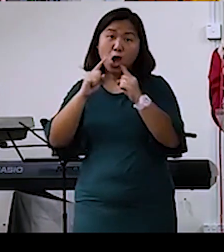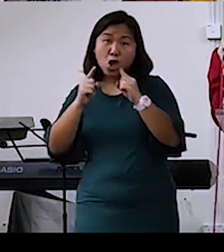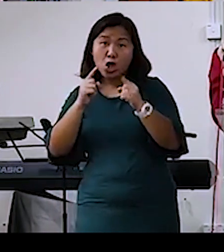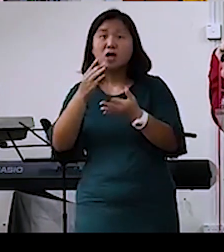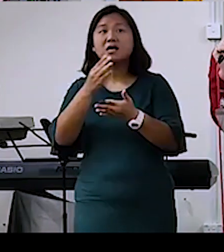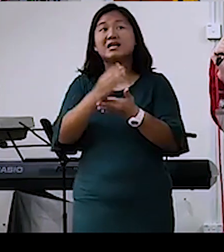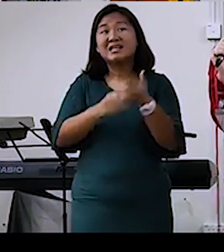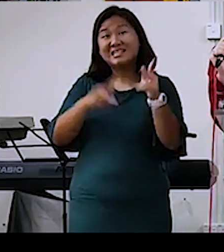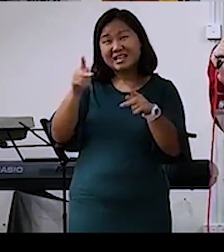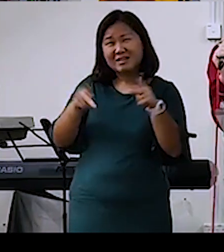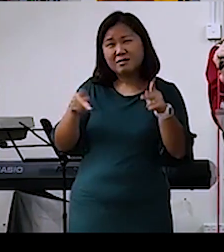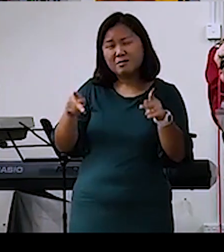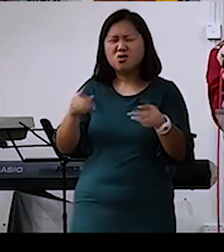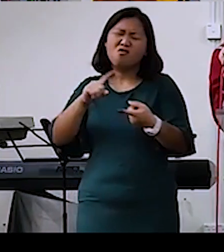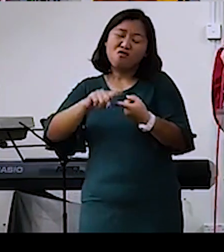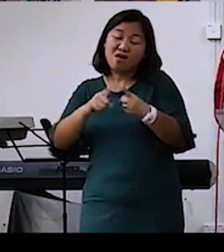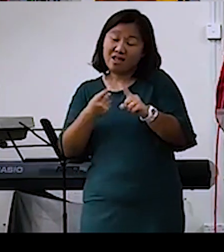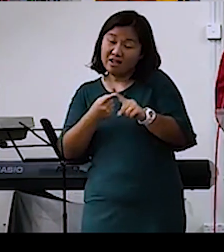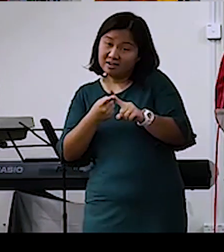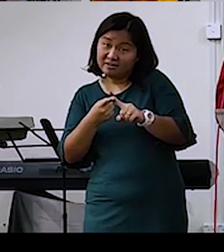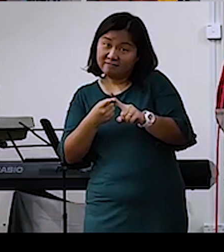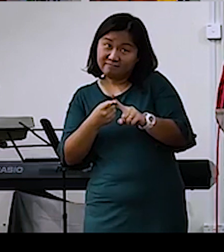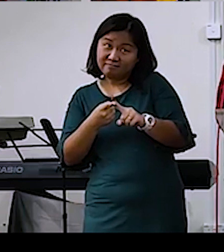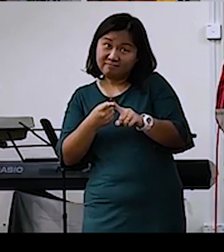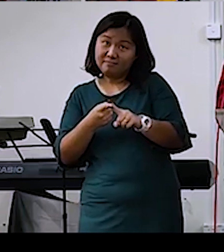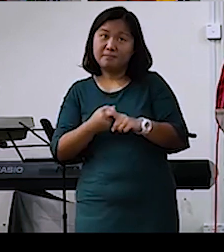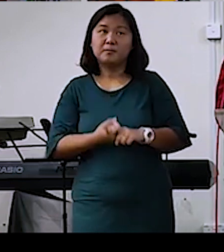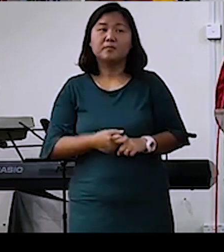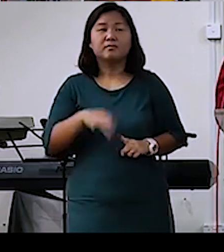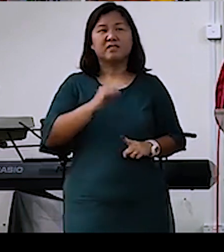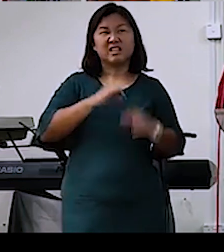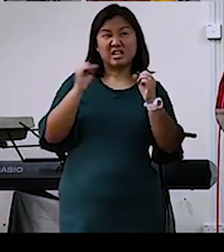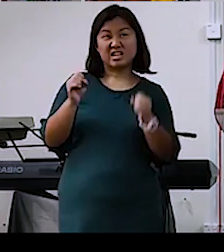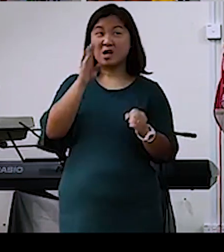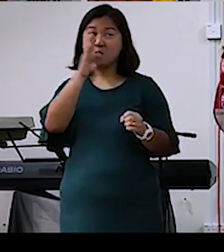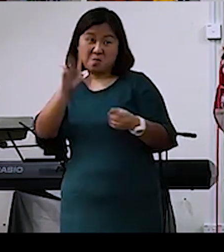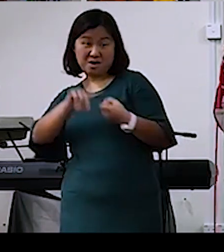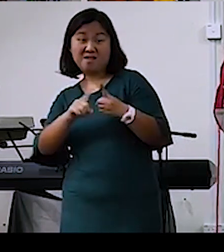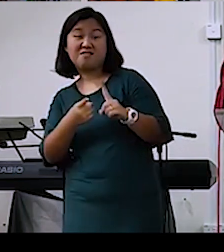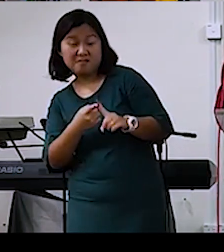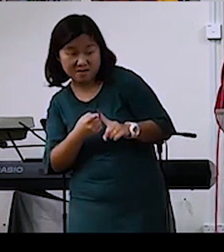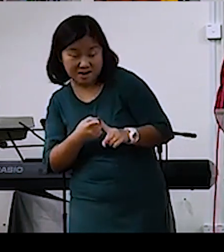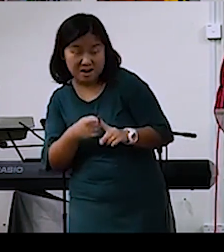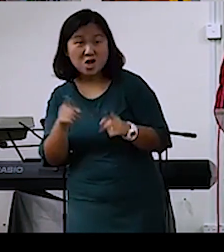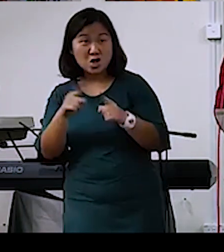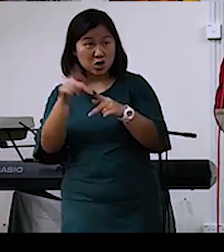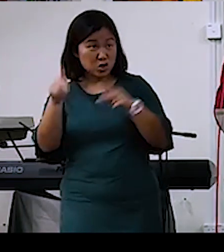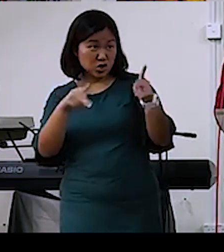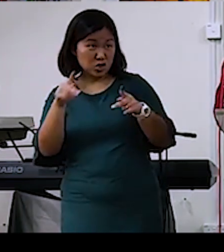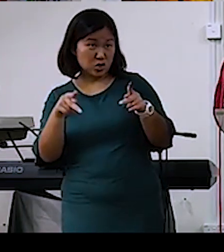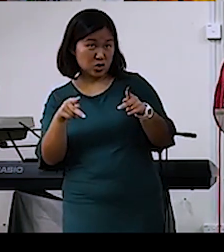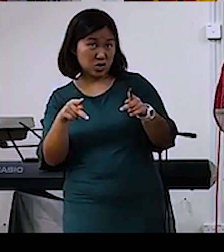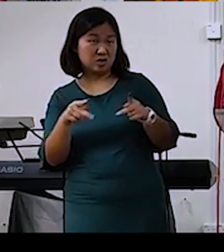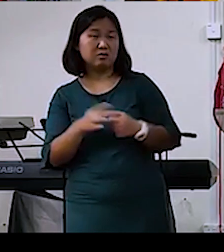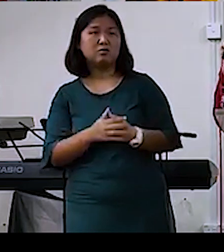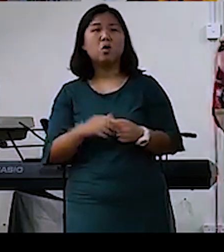so nice with strangers. You know, I can be that. You know, like I can be friendly to someone I just met and never met before. From Adams, I can